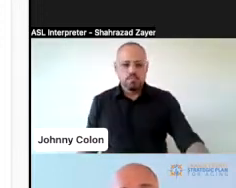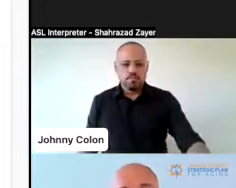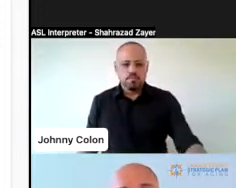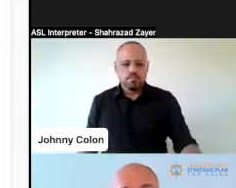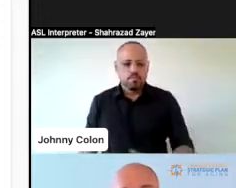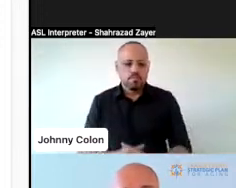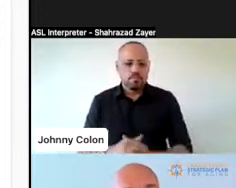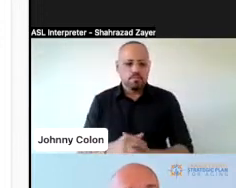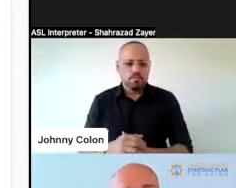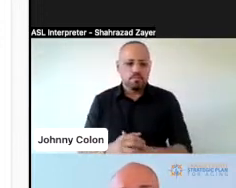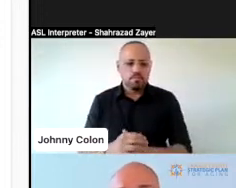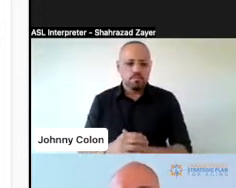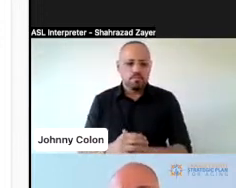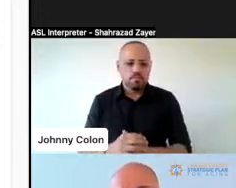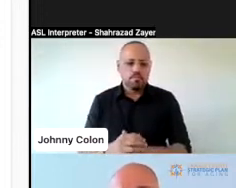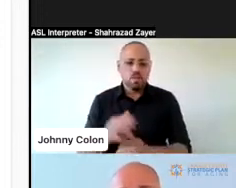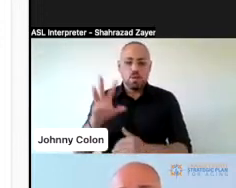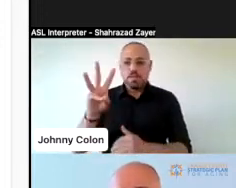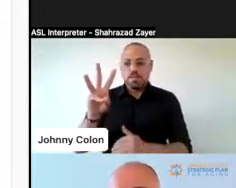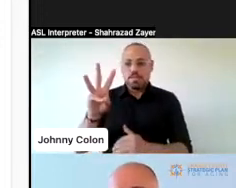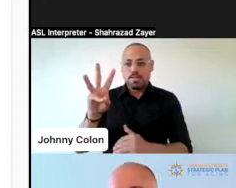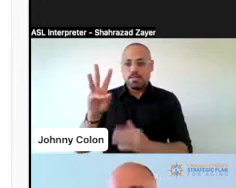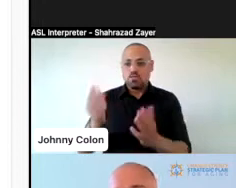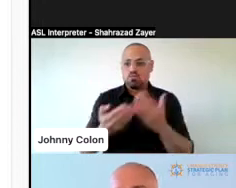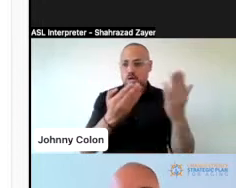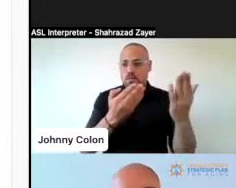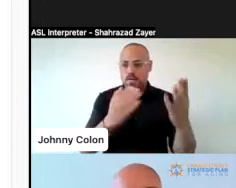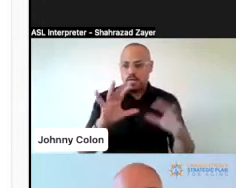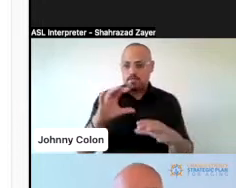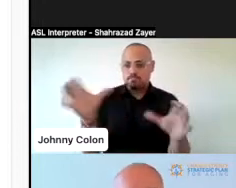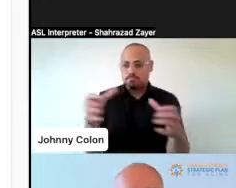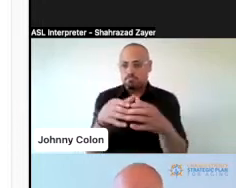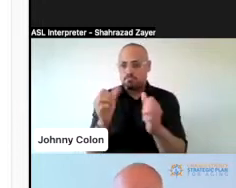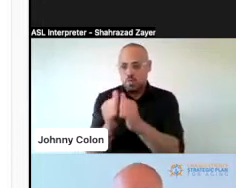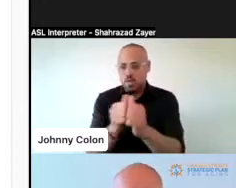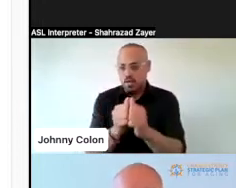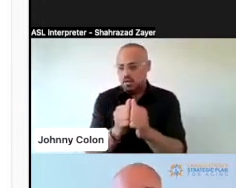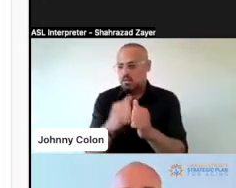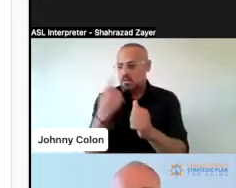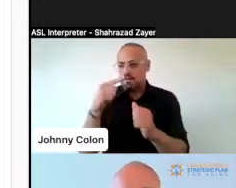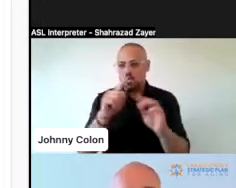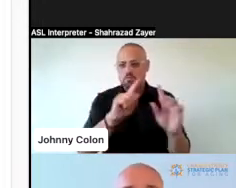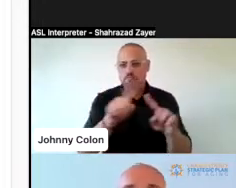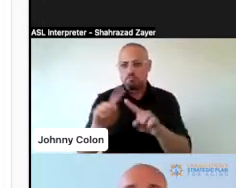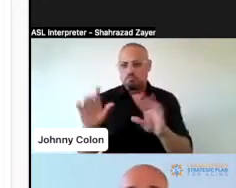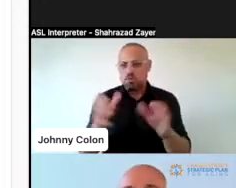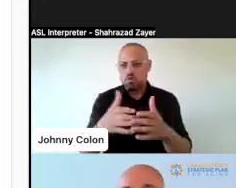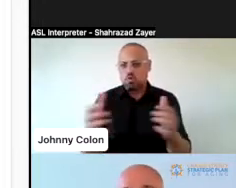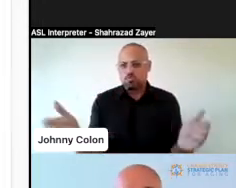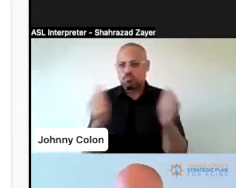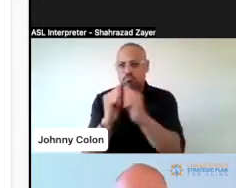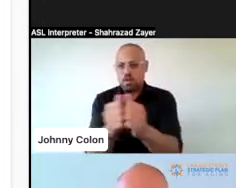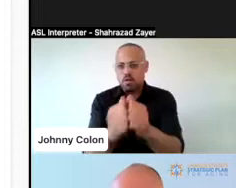So we've put together 6 recommendations in need of collaborative groups to come together. And we've also